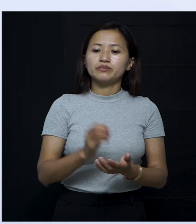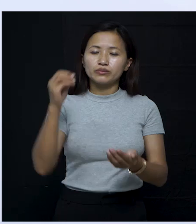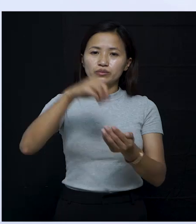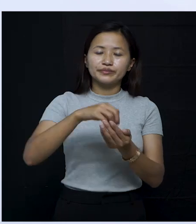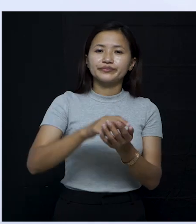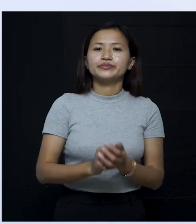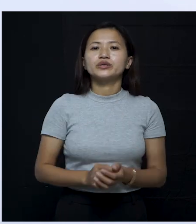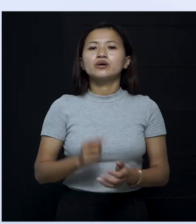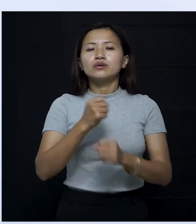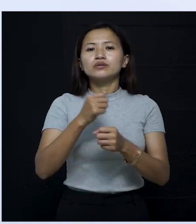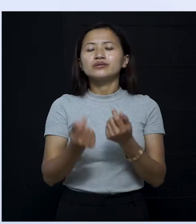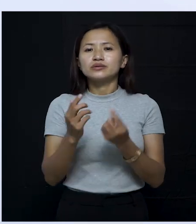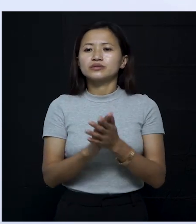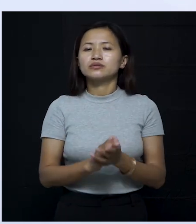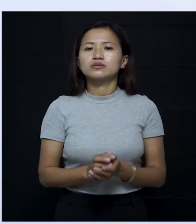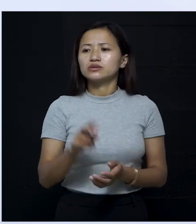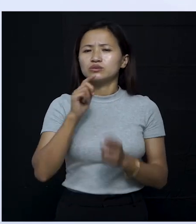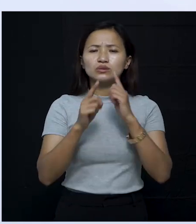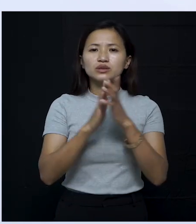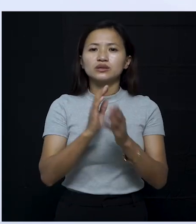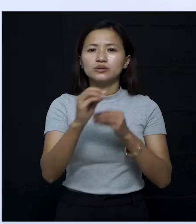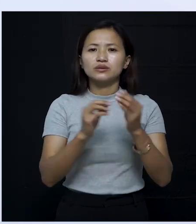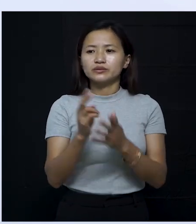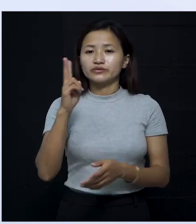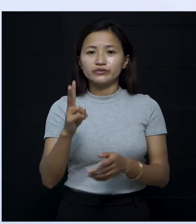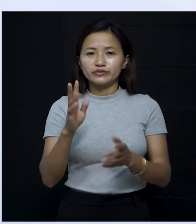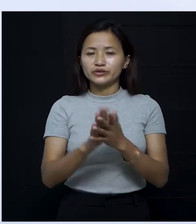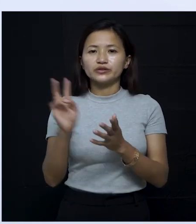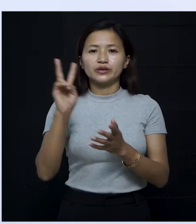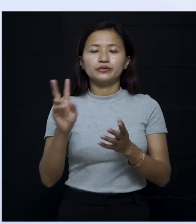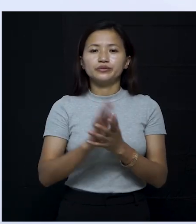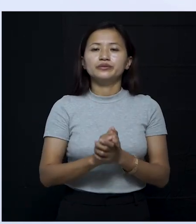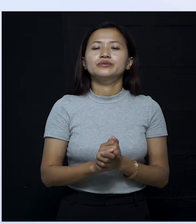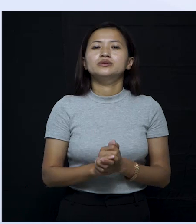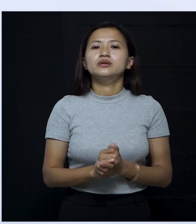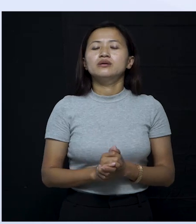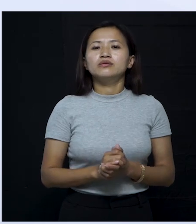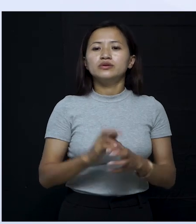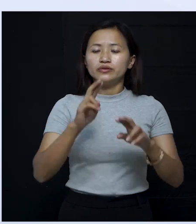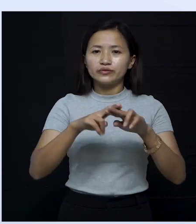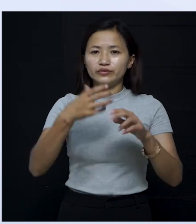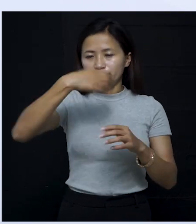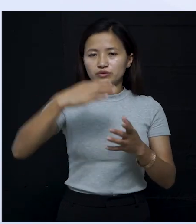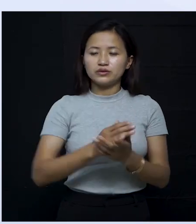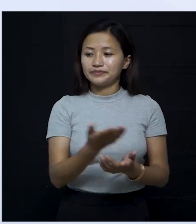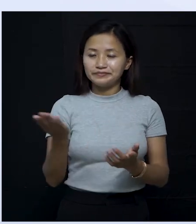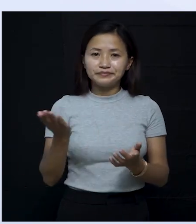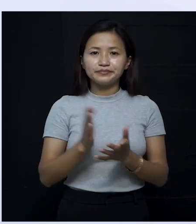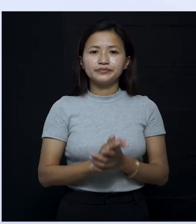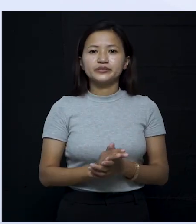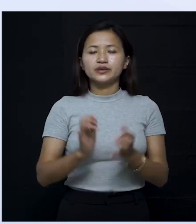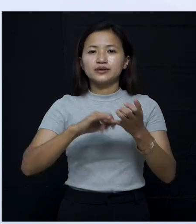because when we say garden cultivation, we are not only talking about vegetables, isn't it? We have mentioned vegetables, then fruits are there, isn't